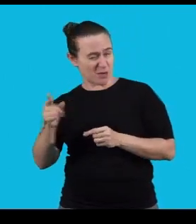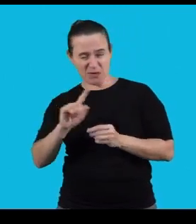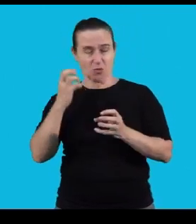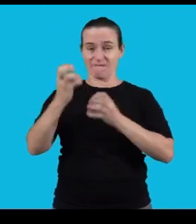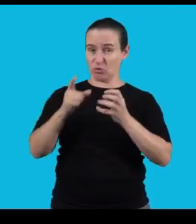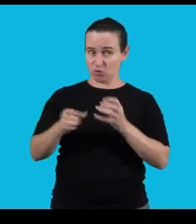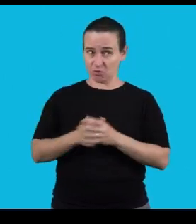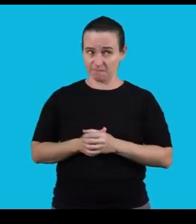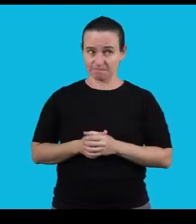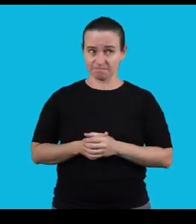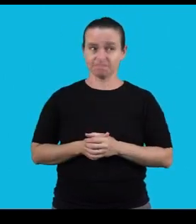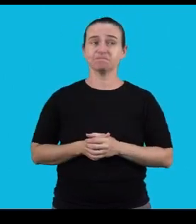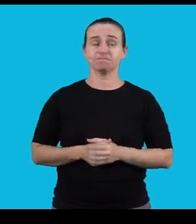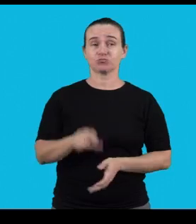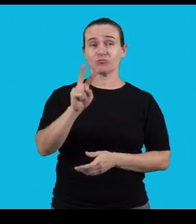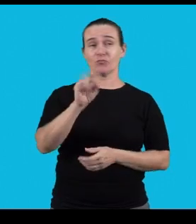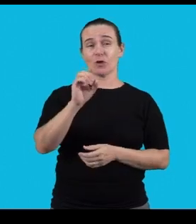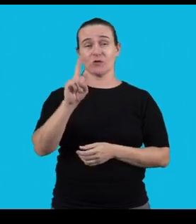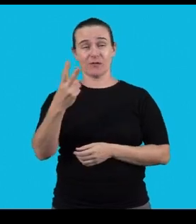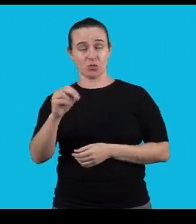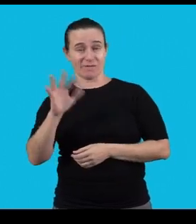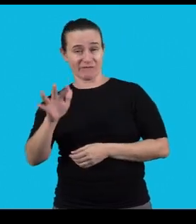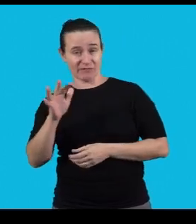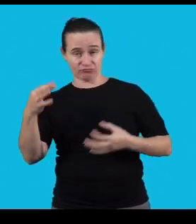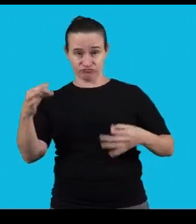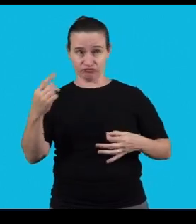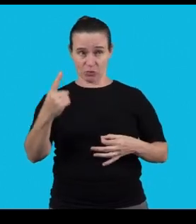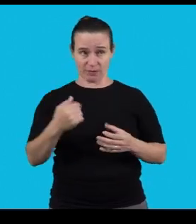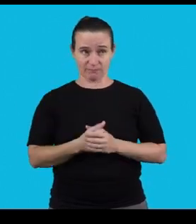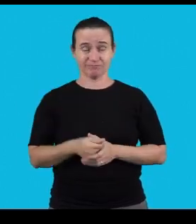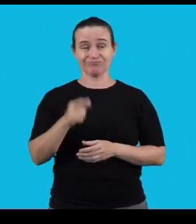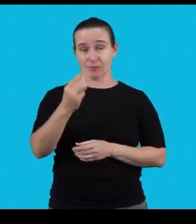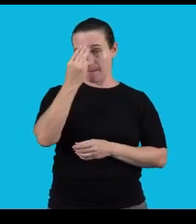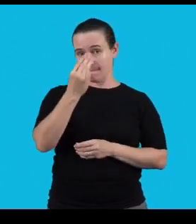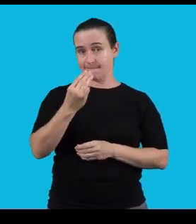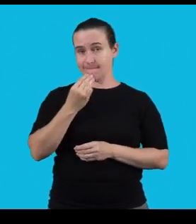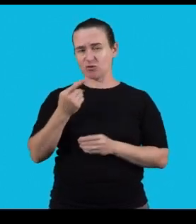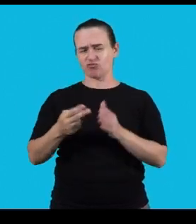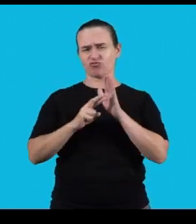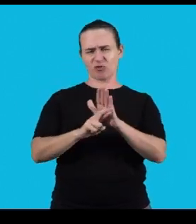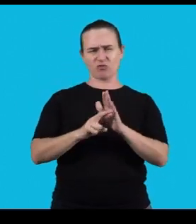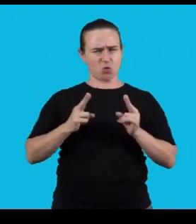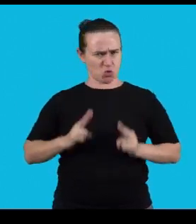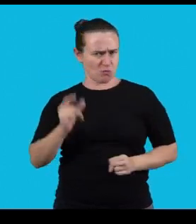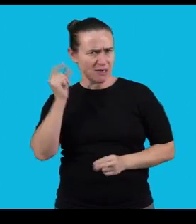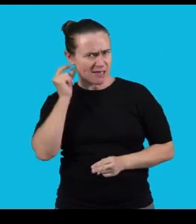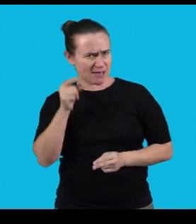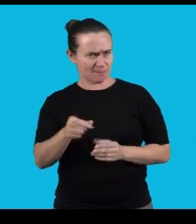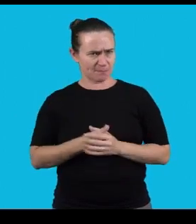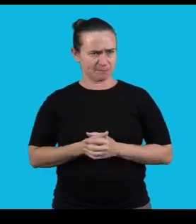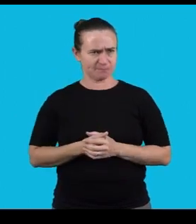November 2015, paper 1. The diagram represents a part of the human ear. That is question